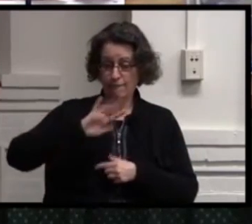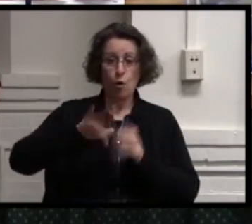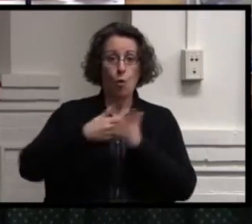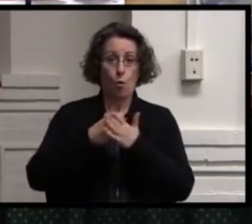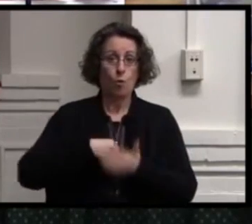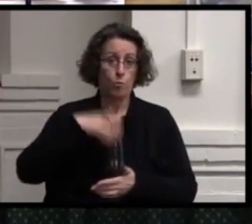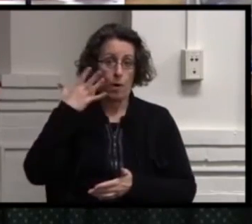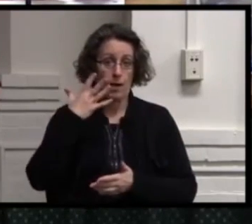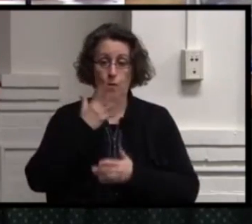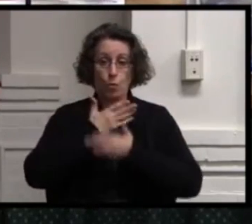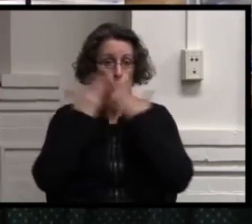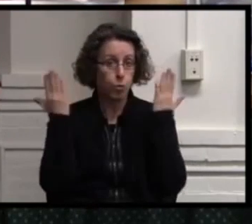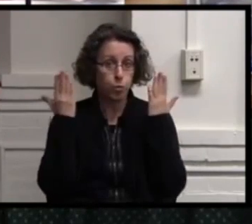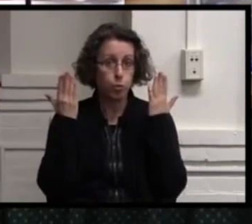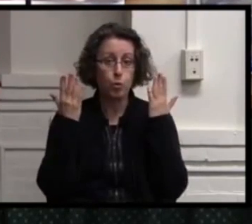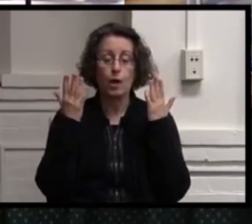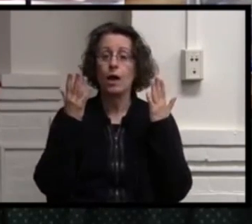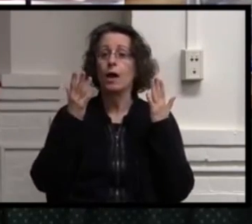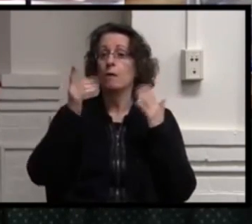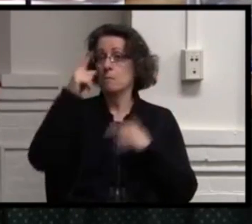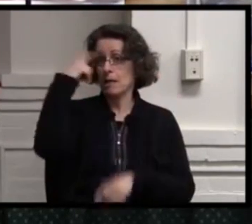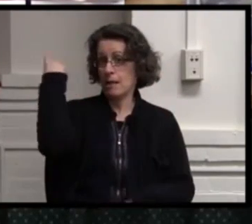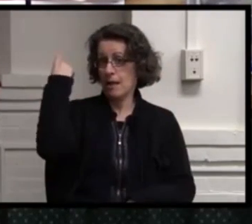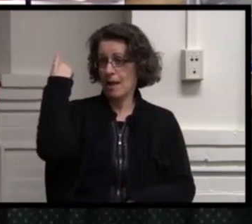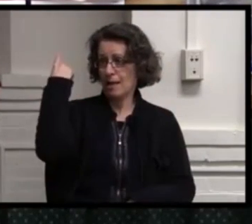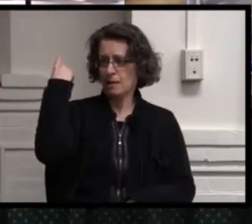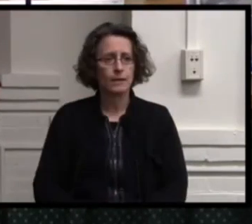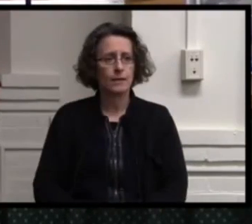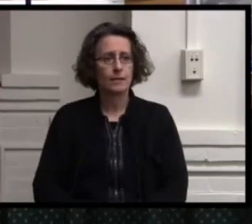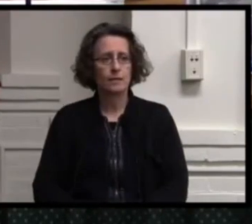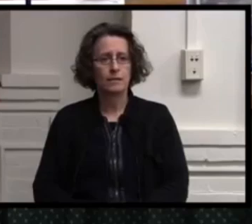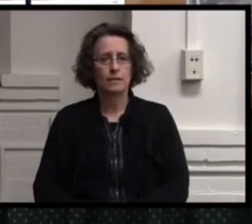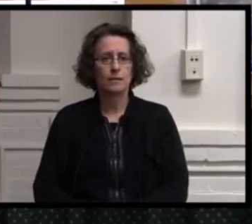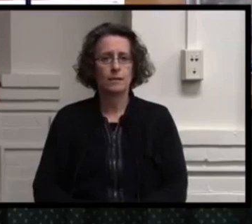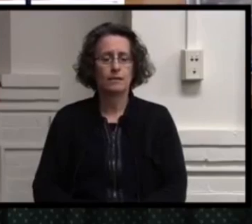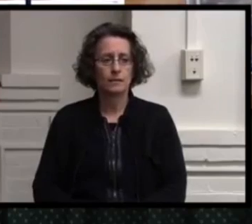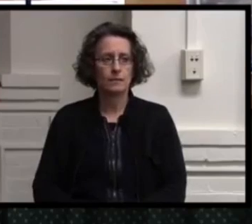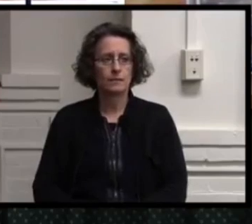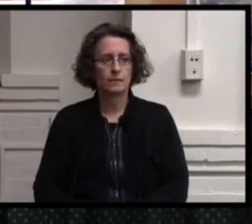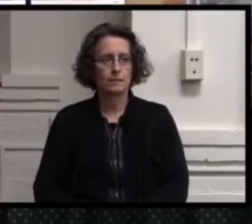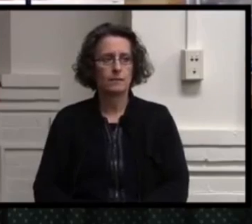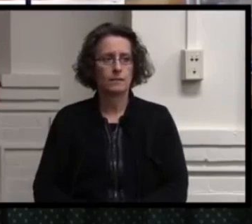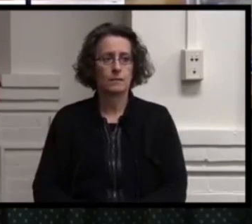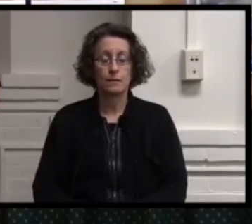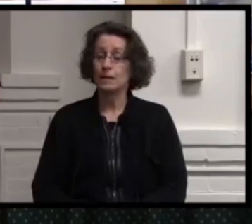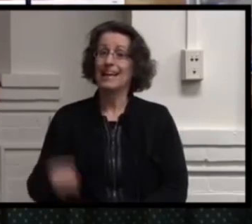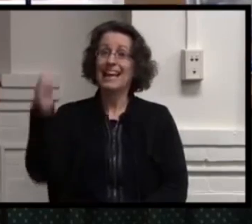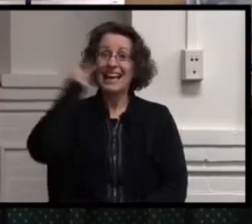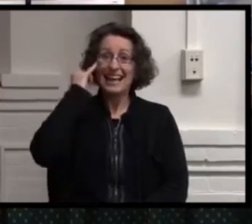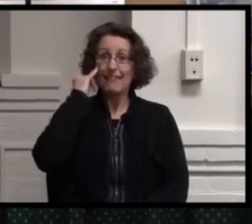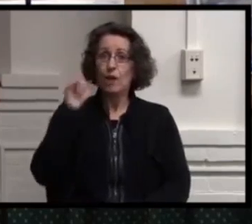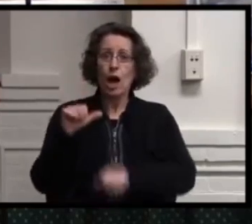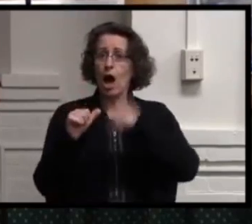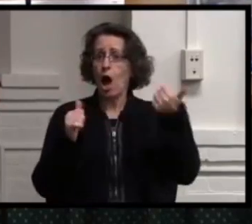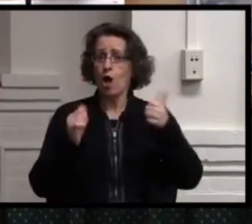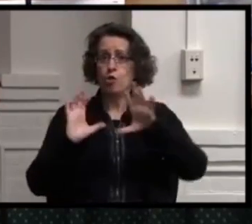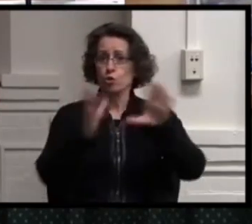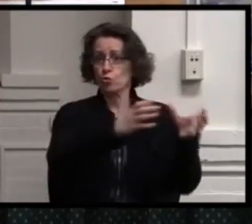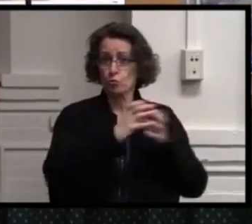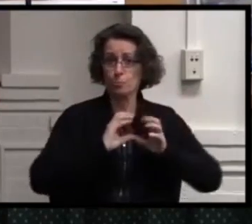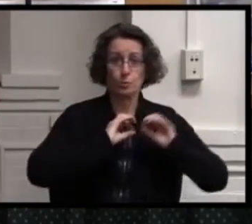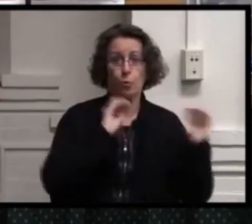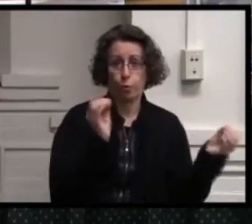staff doesn't mean that we're not diversified. If we don't have any other